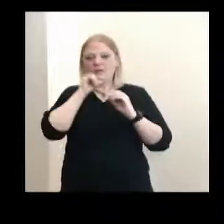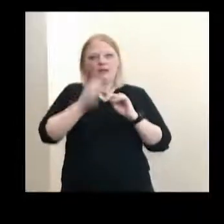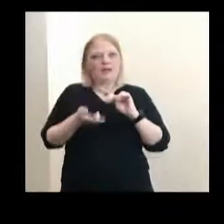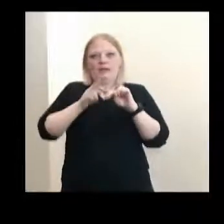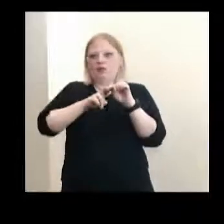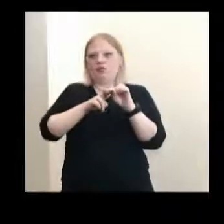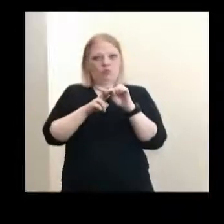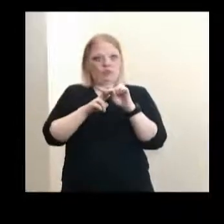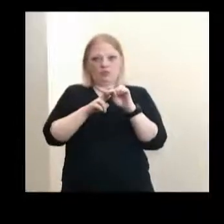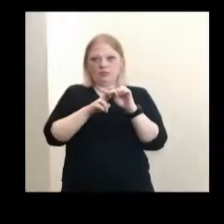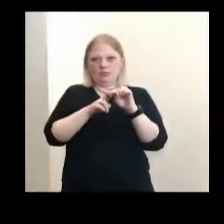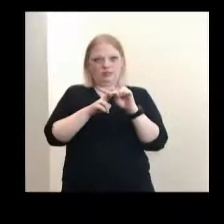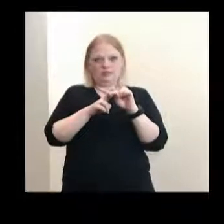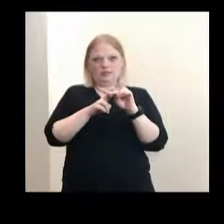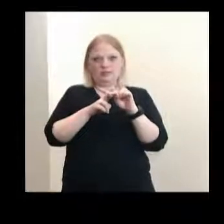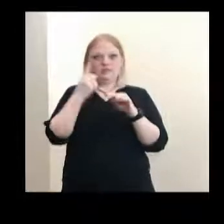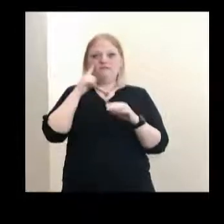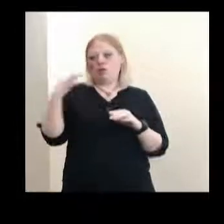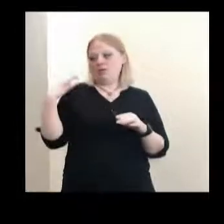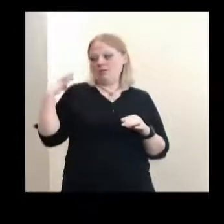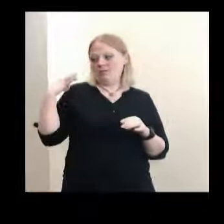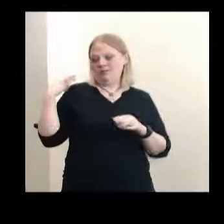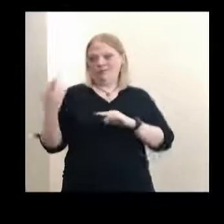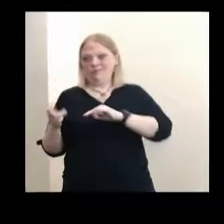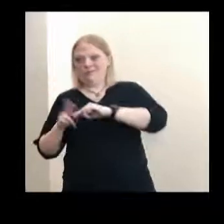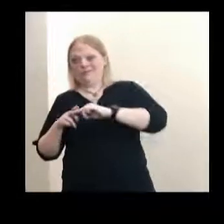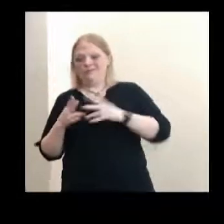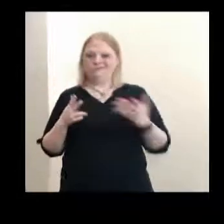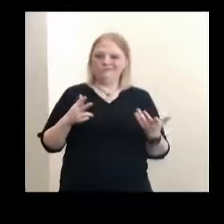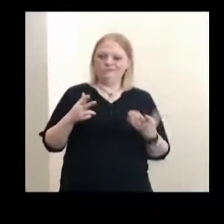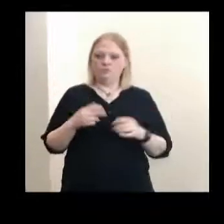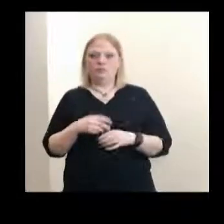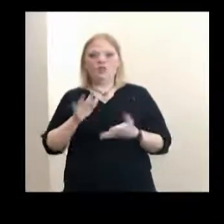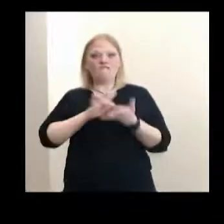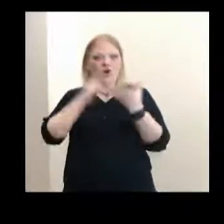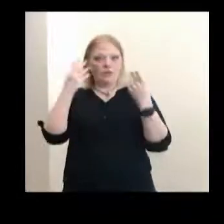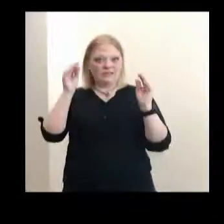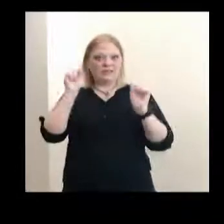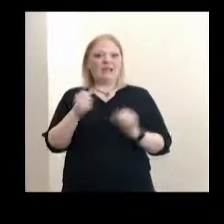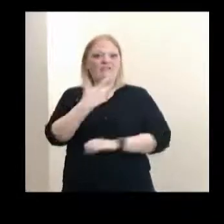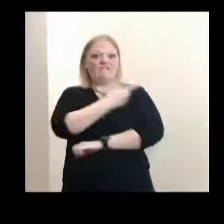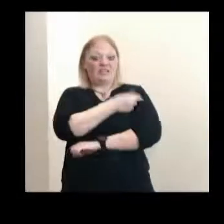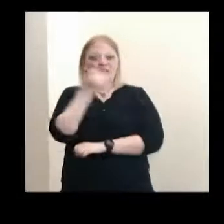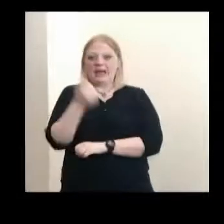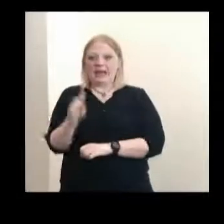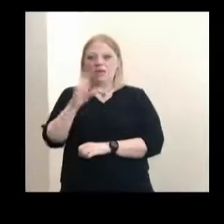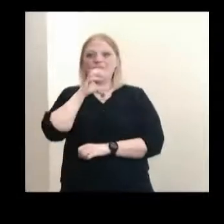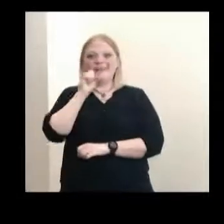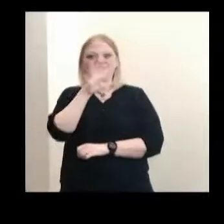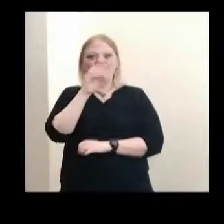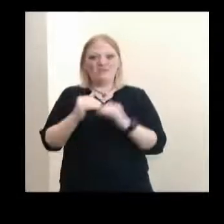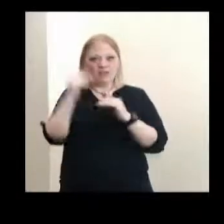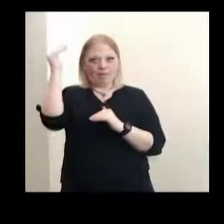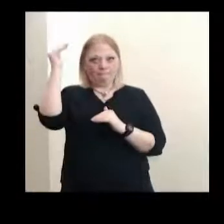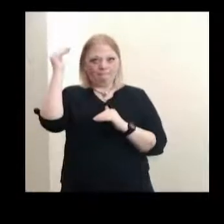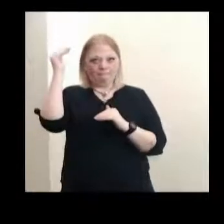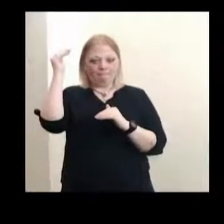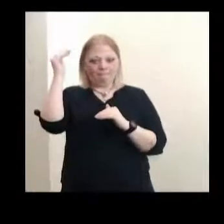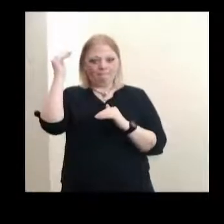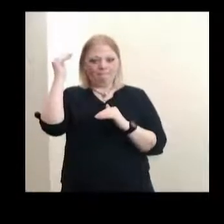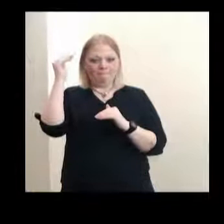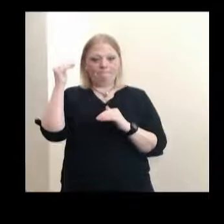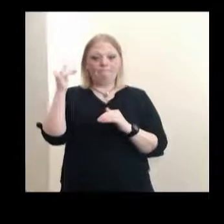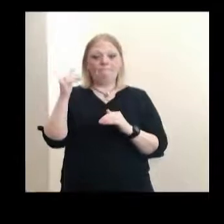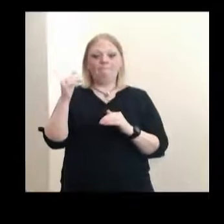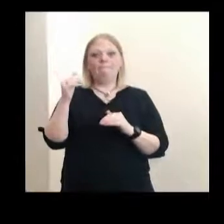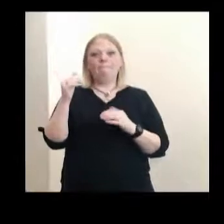increased as the eligibility has increased. Pharmacies now may vaccinate any individual who's 50 and older, individuals